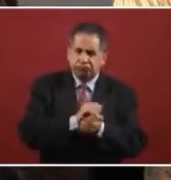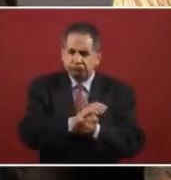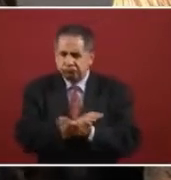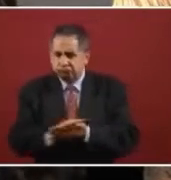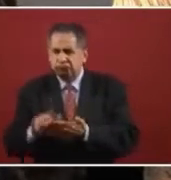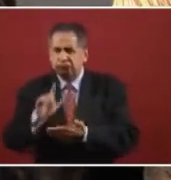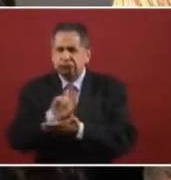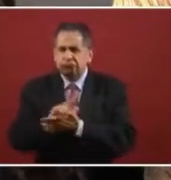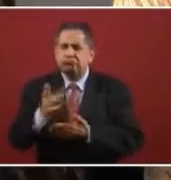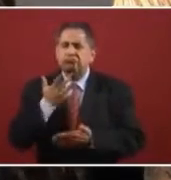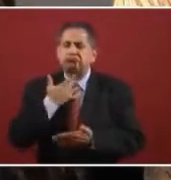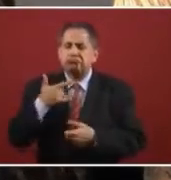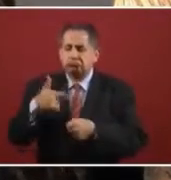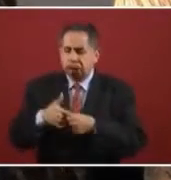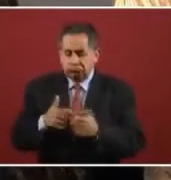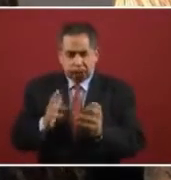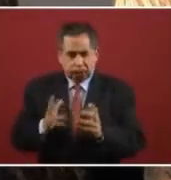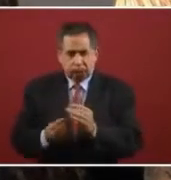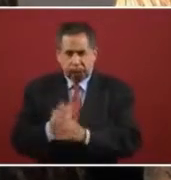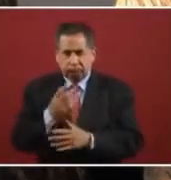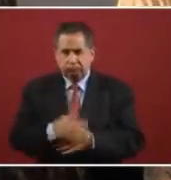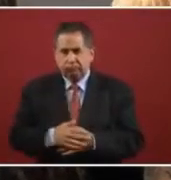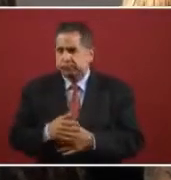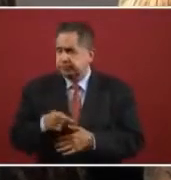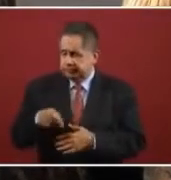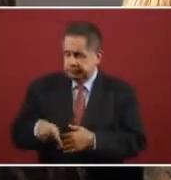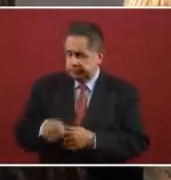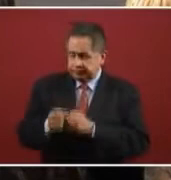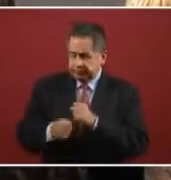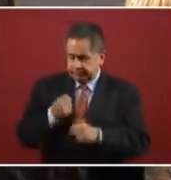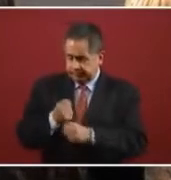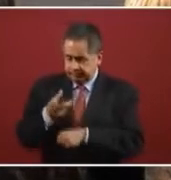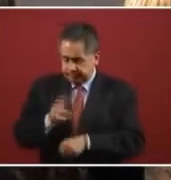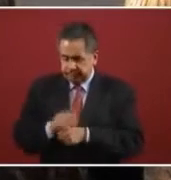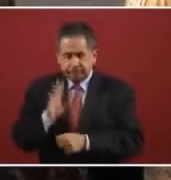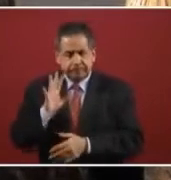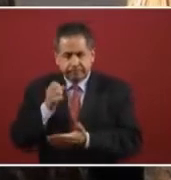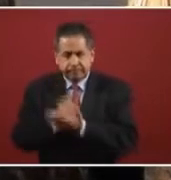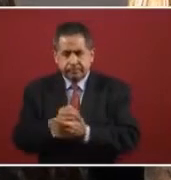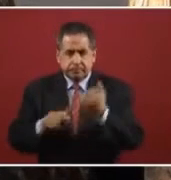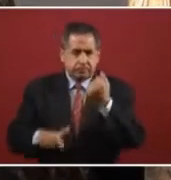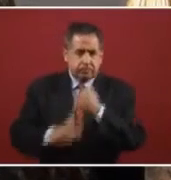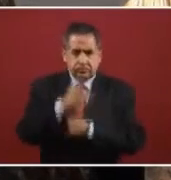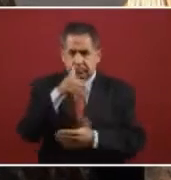refining. Then they're going to continue. We're authorized for this year